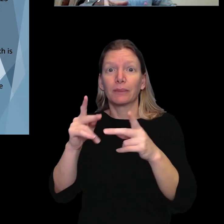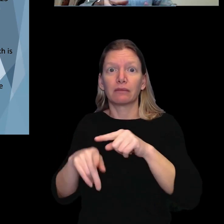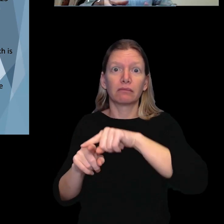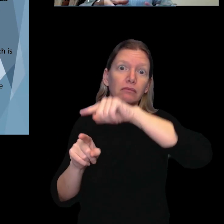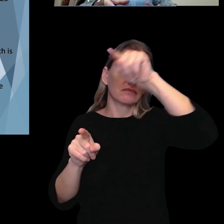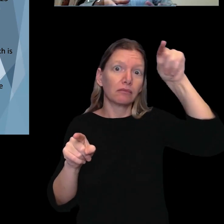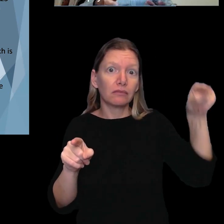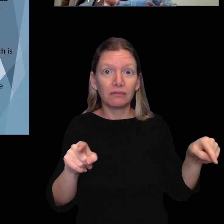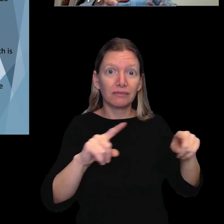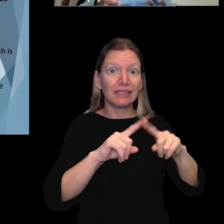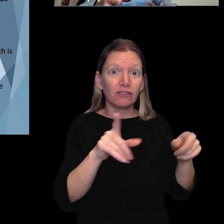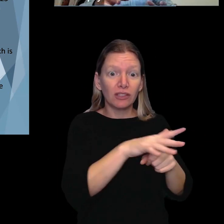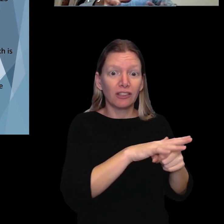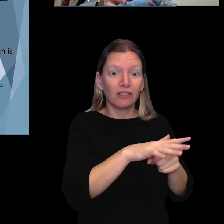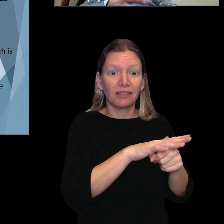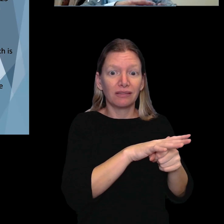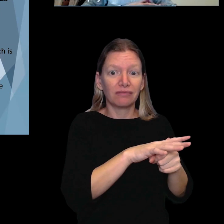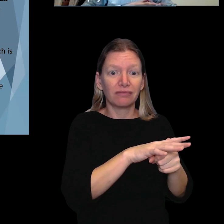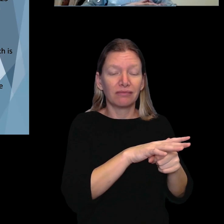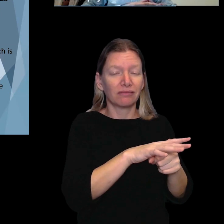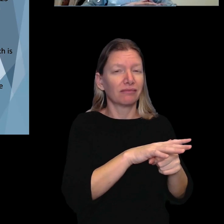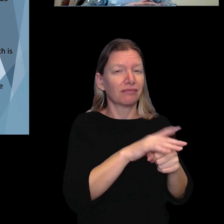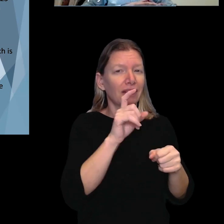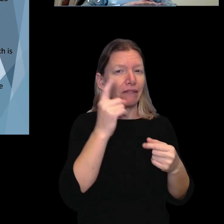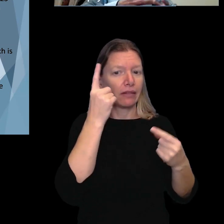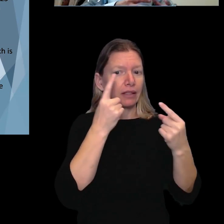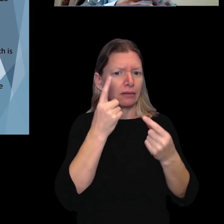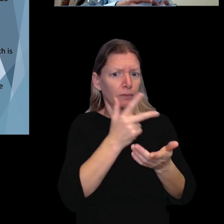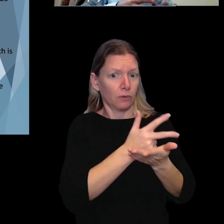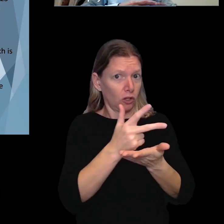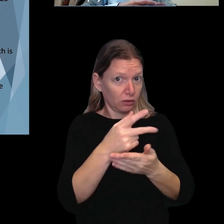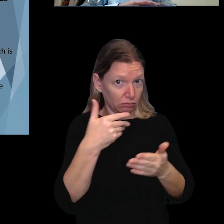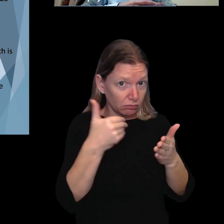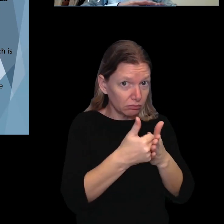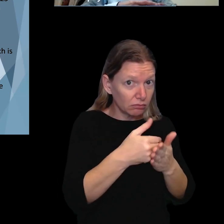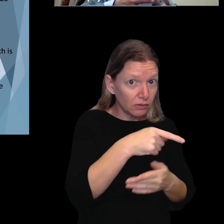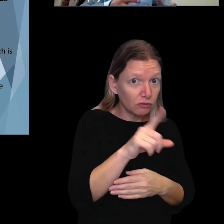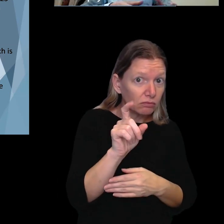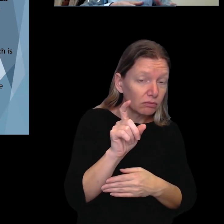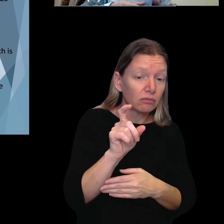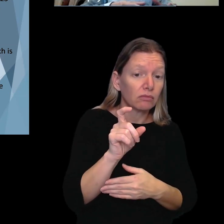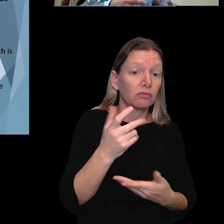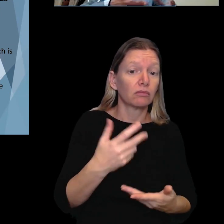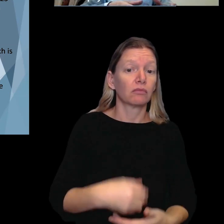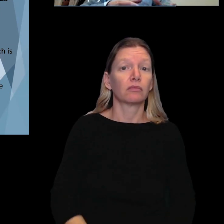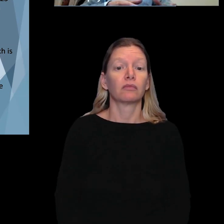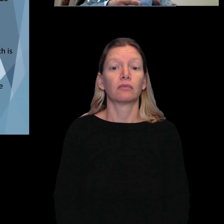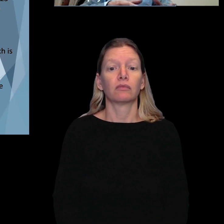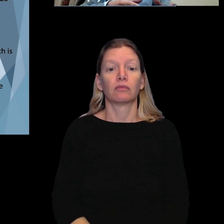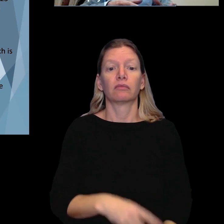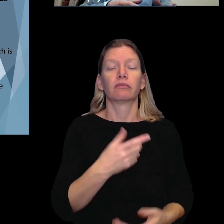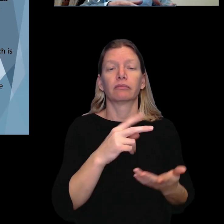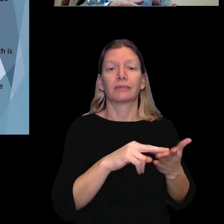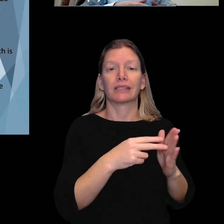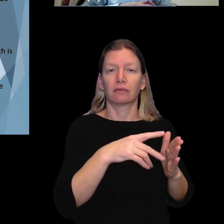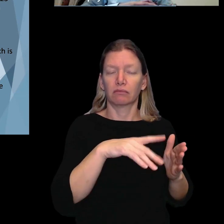there is a separate entrance being used for the polling place, think about whether there is parking which is in close proximity